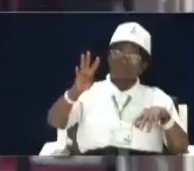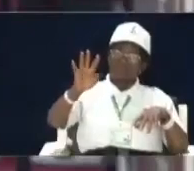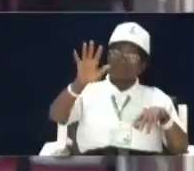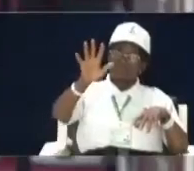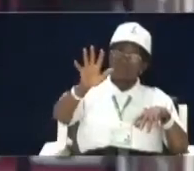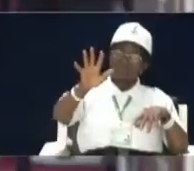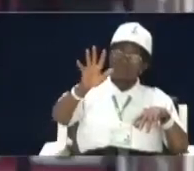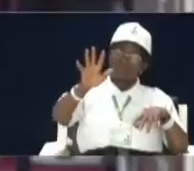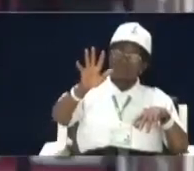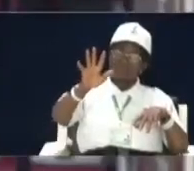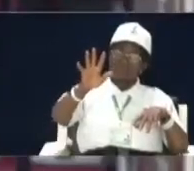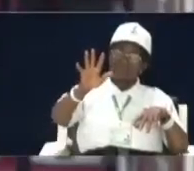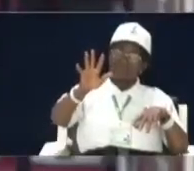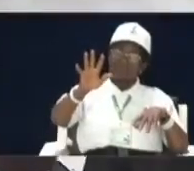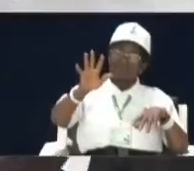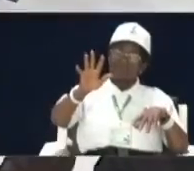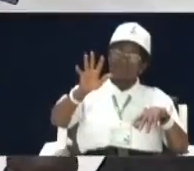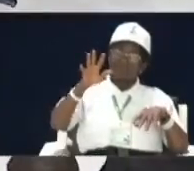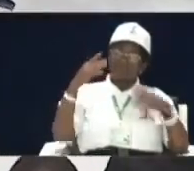5.